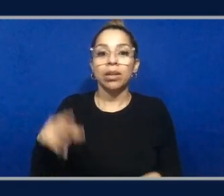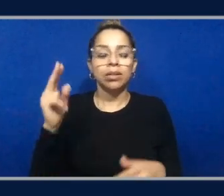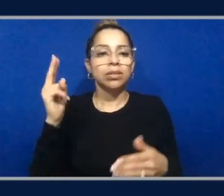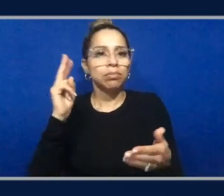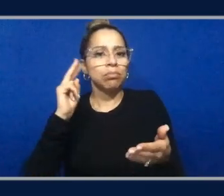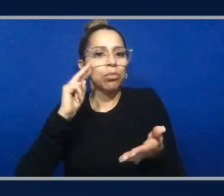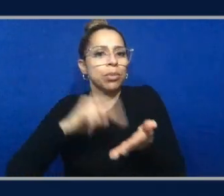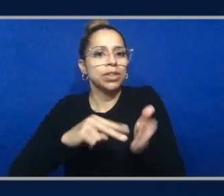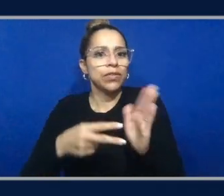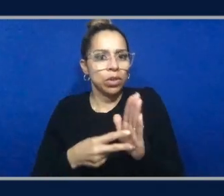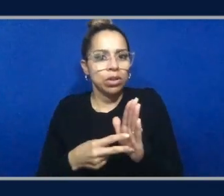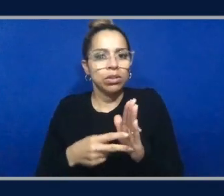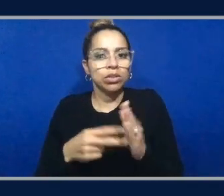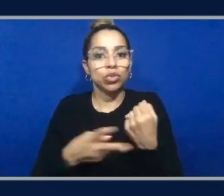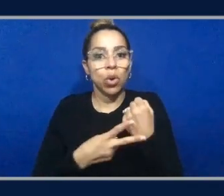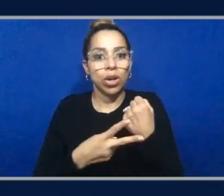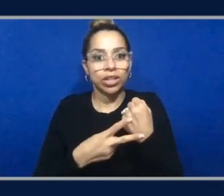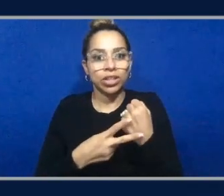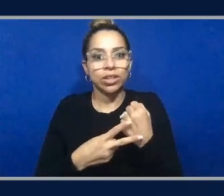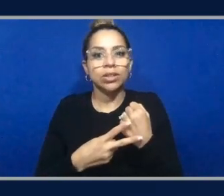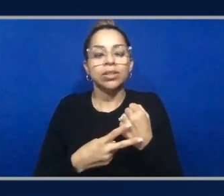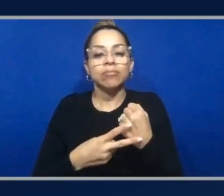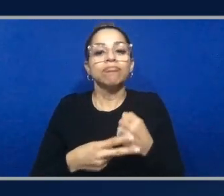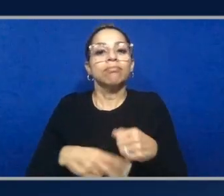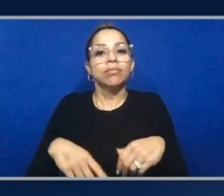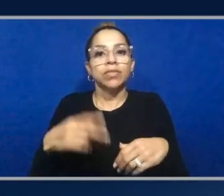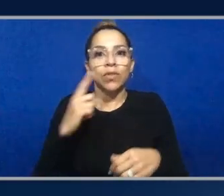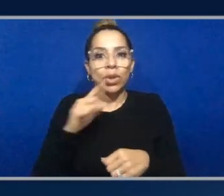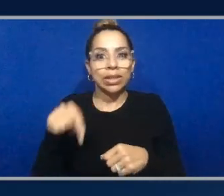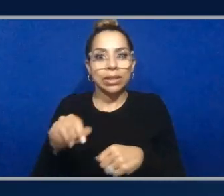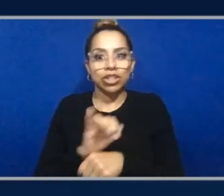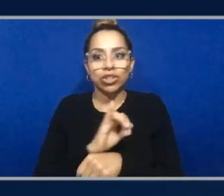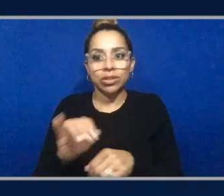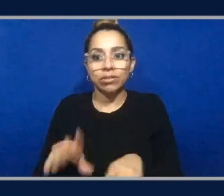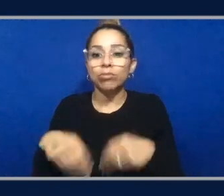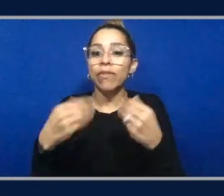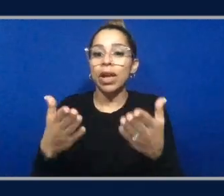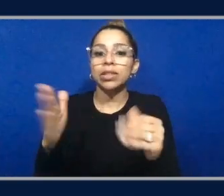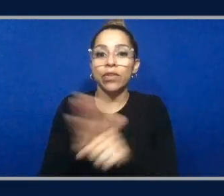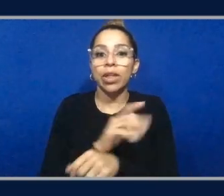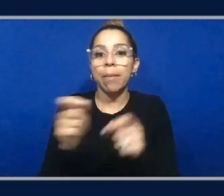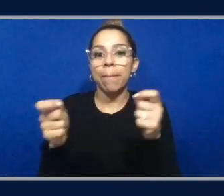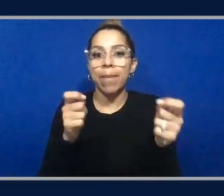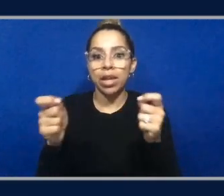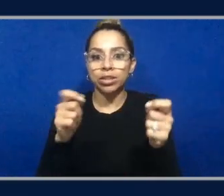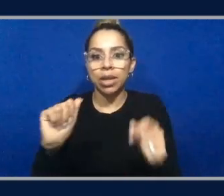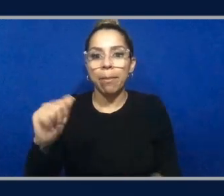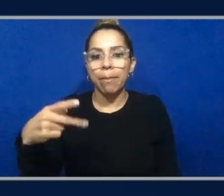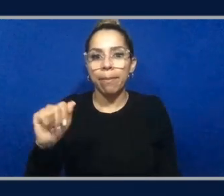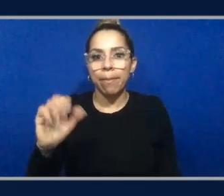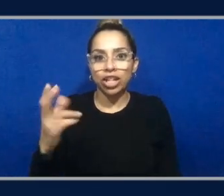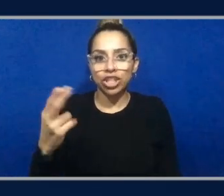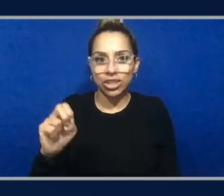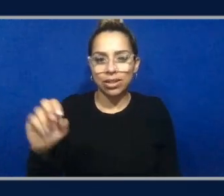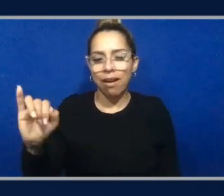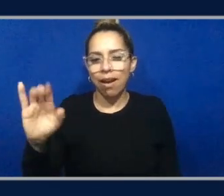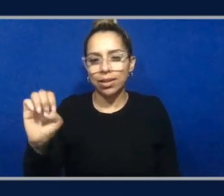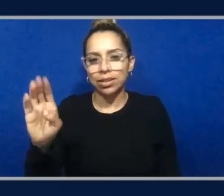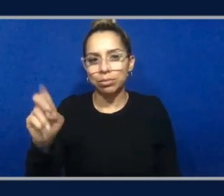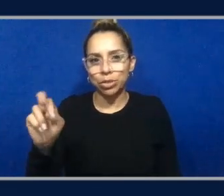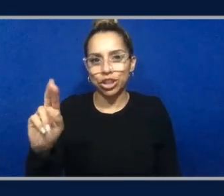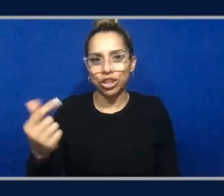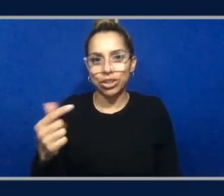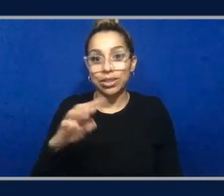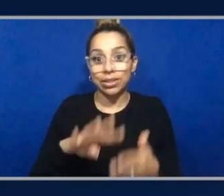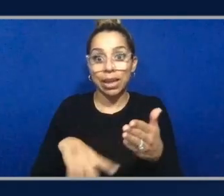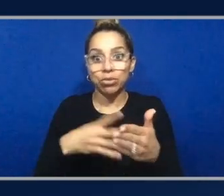S3. It provides fully managed Apache Iceberg tables right in S3. Very nice. And so tell us, how does